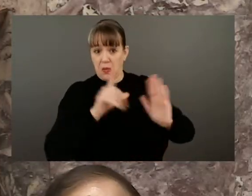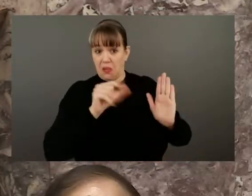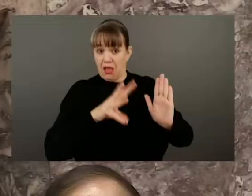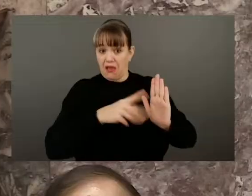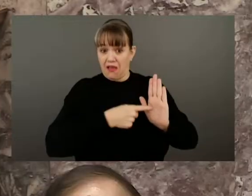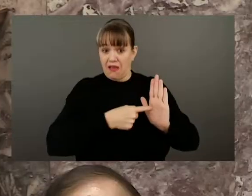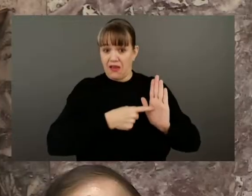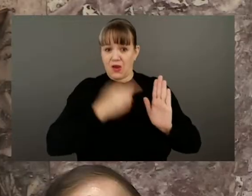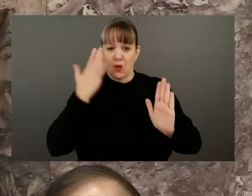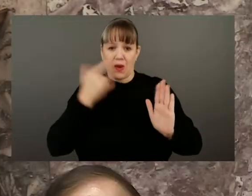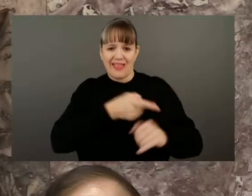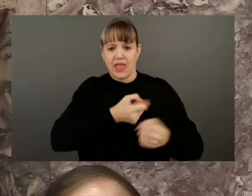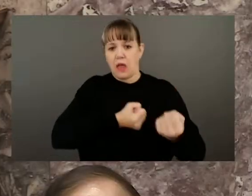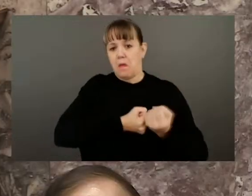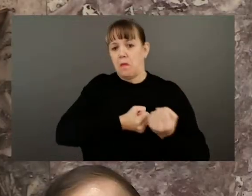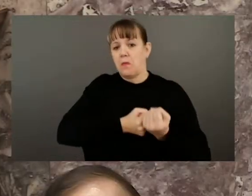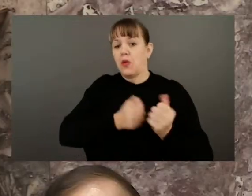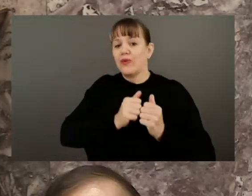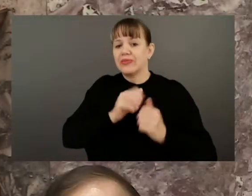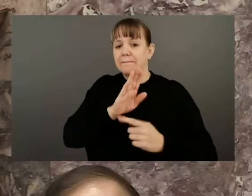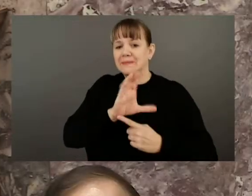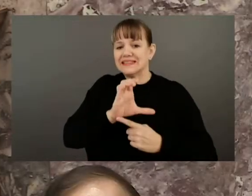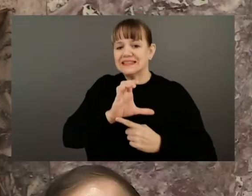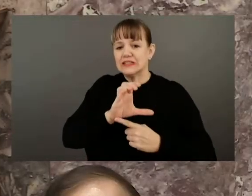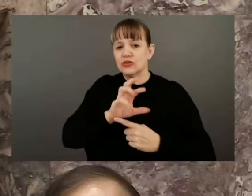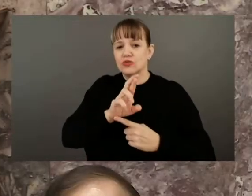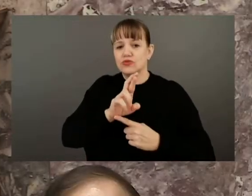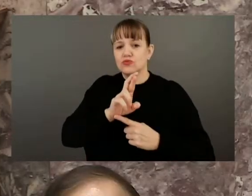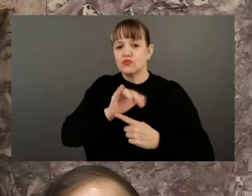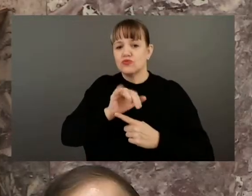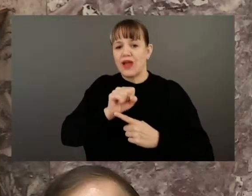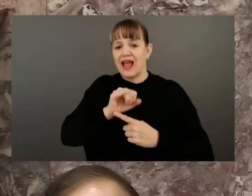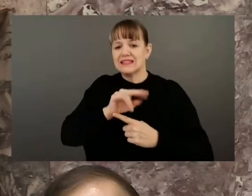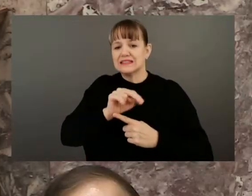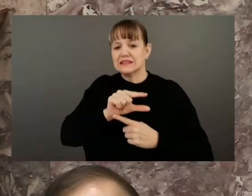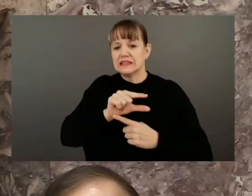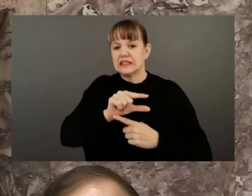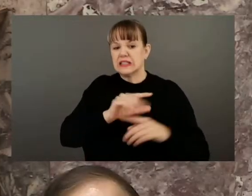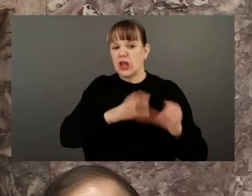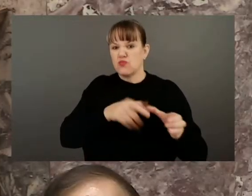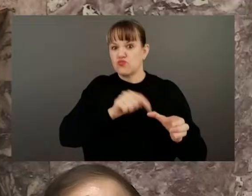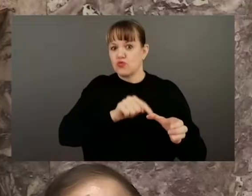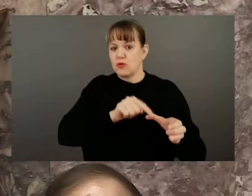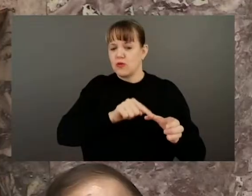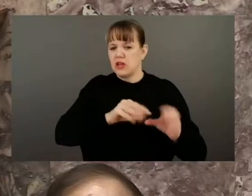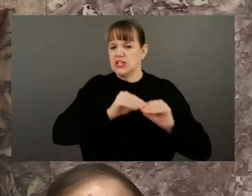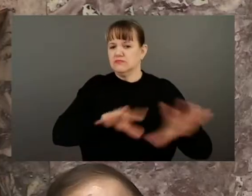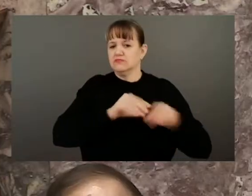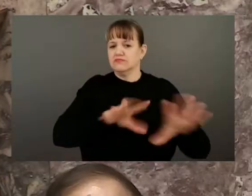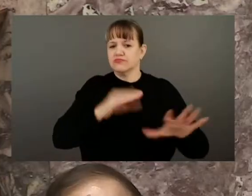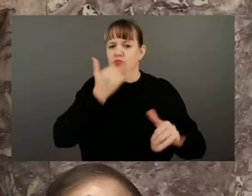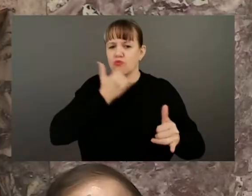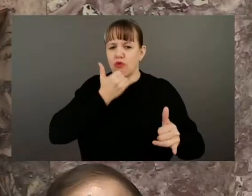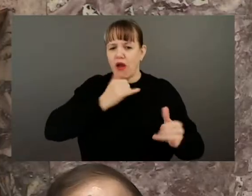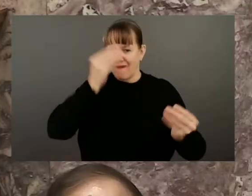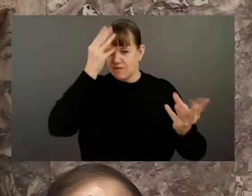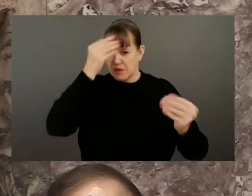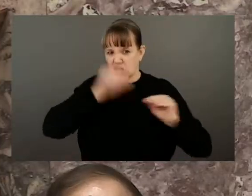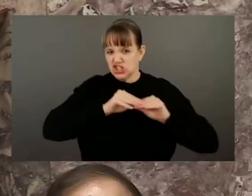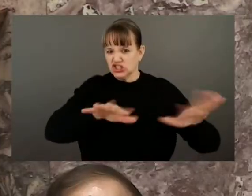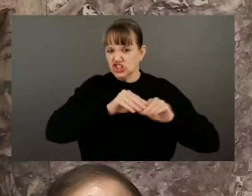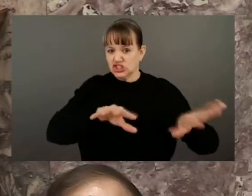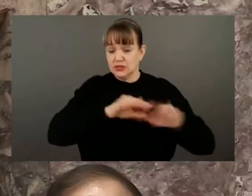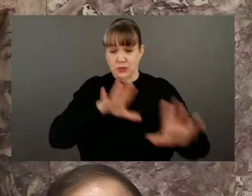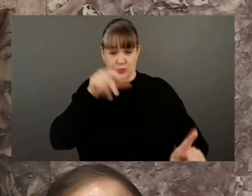who spread dangerous misinformation. Mr. Speaker, people like Dr. Charles Hoff, who tells people that the COVID vaccine